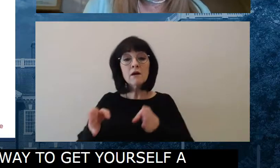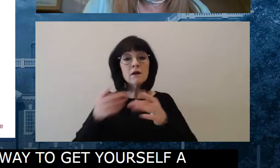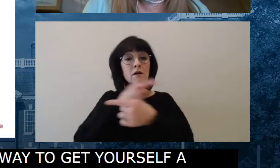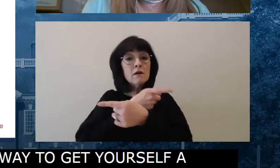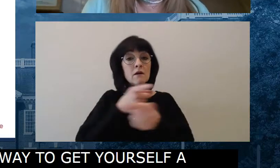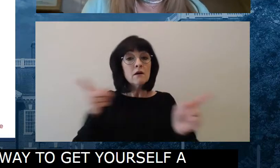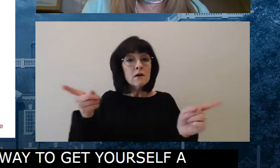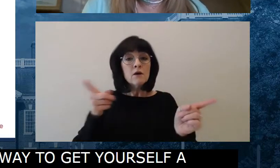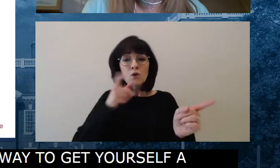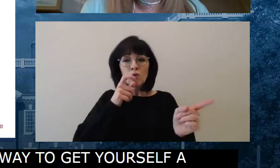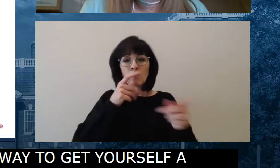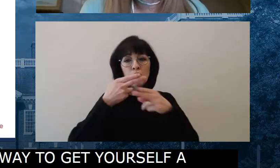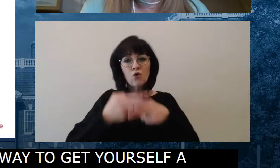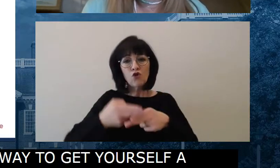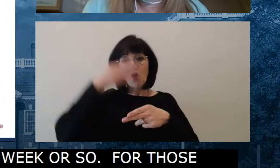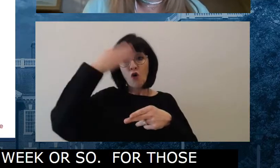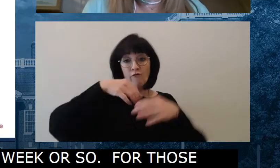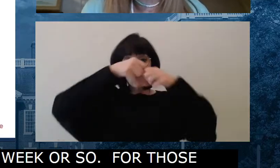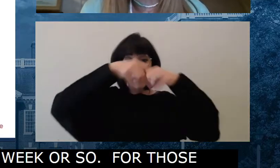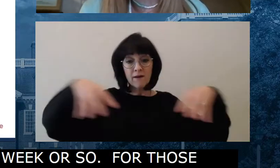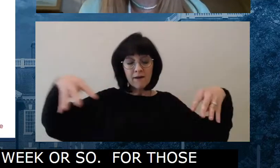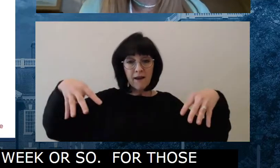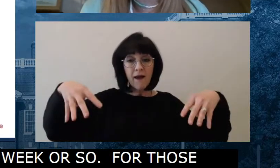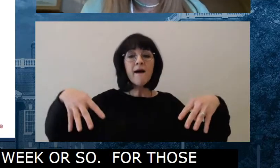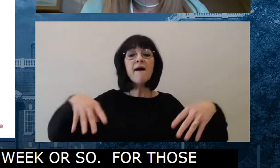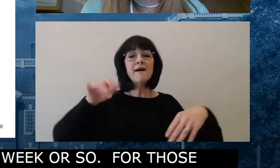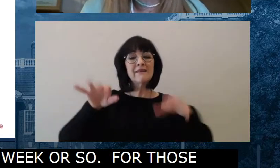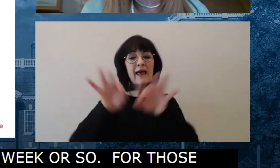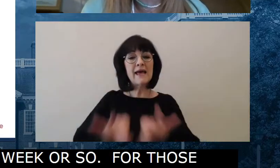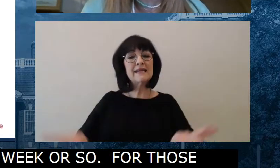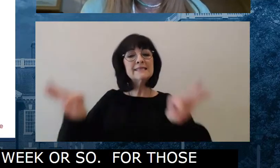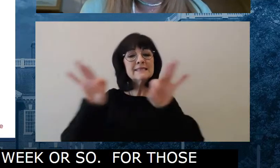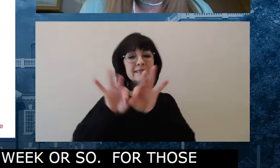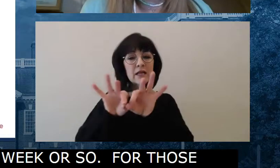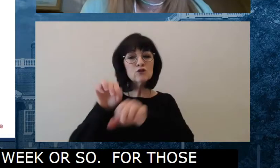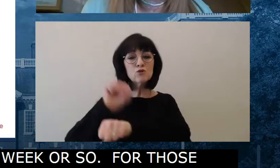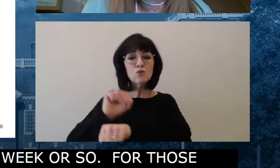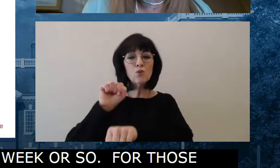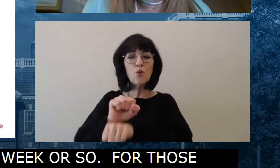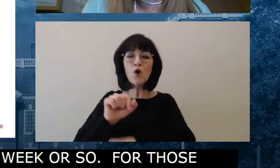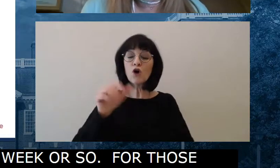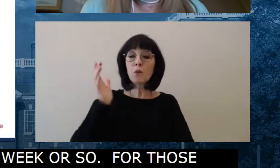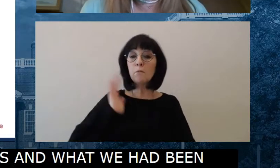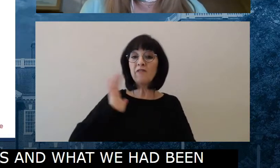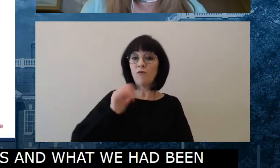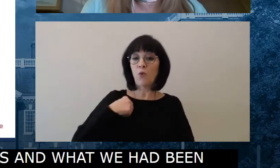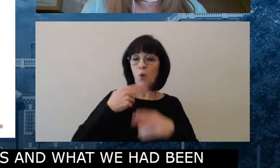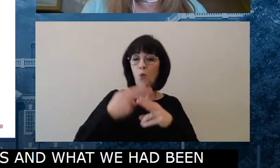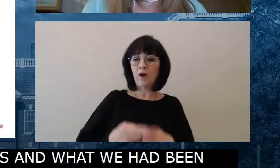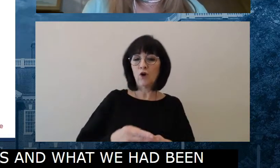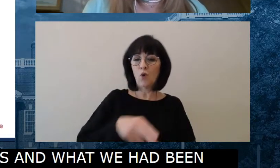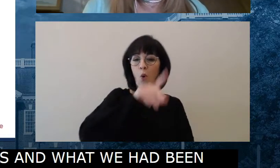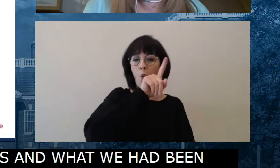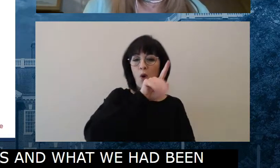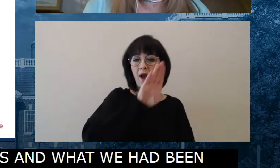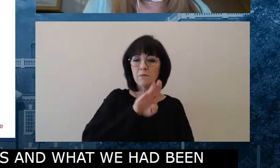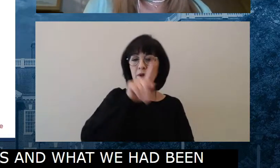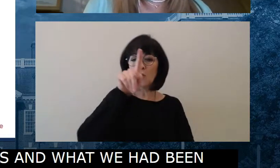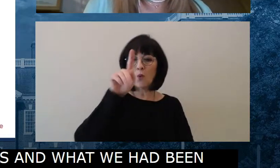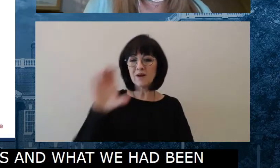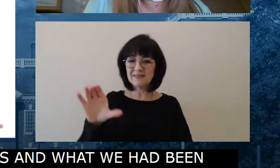employers, so what we had been calling 1B and 1C employee groups, if you have not been working with